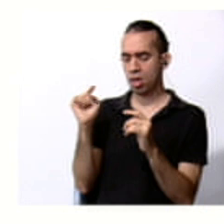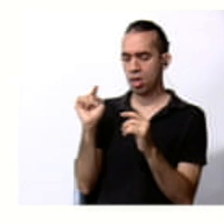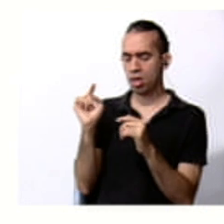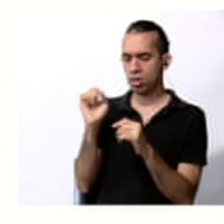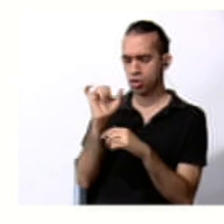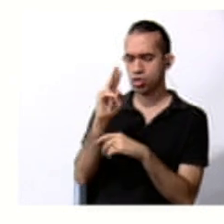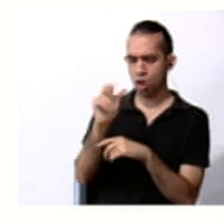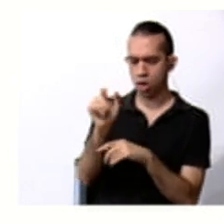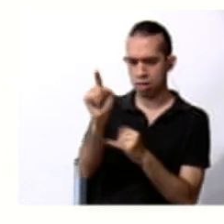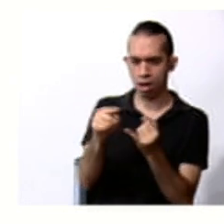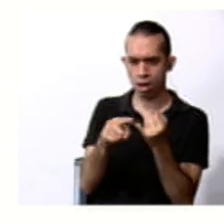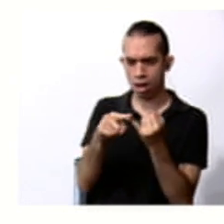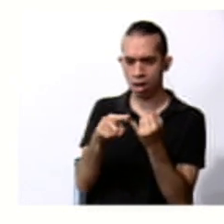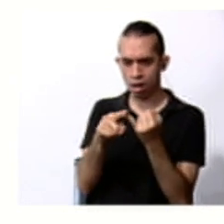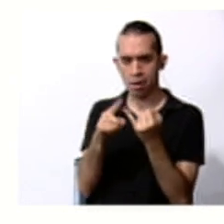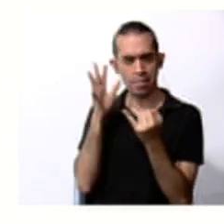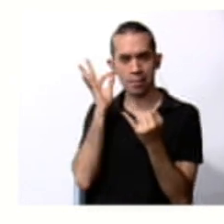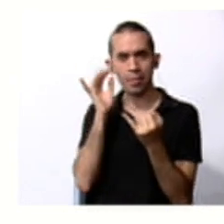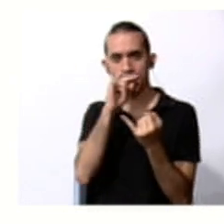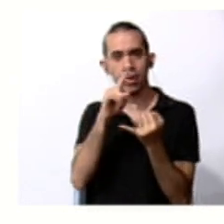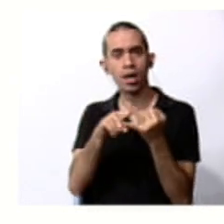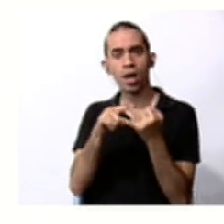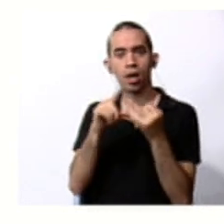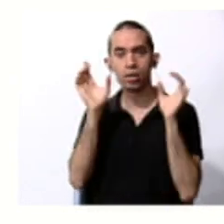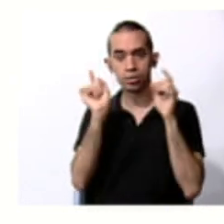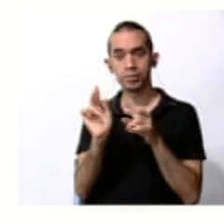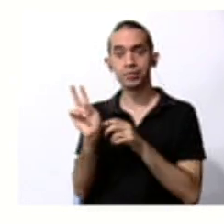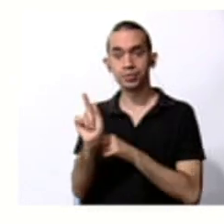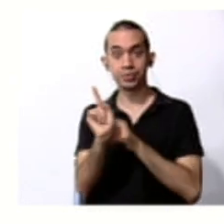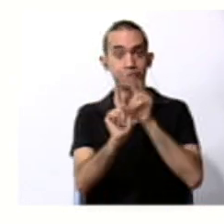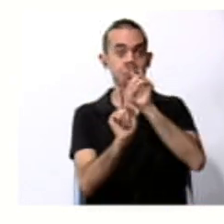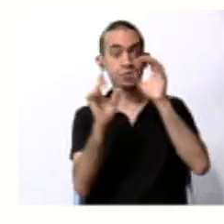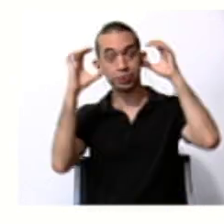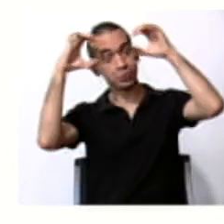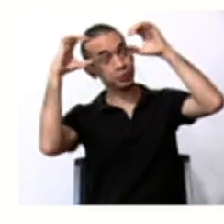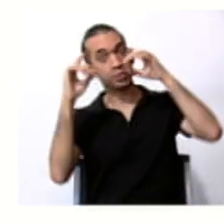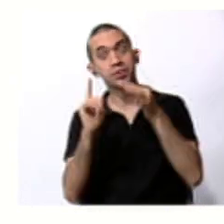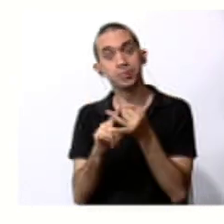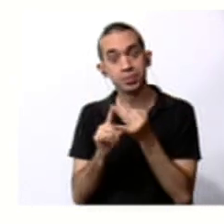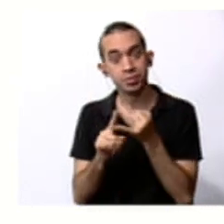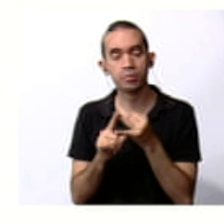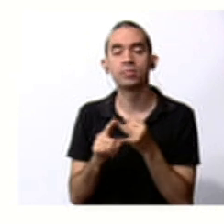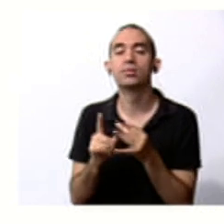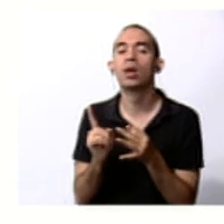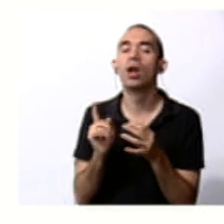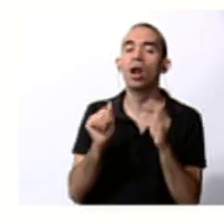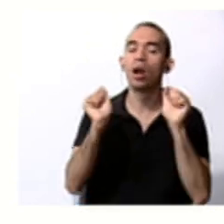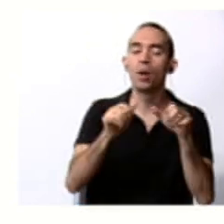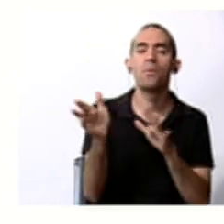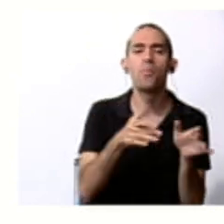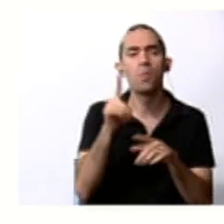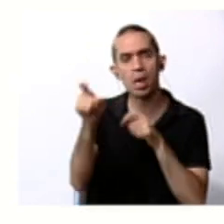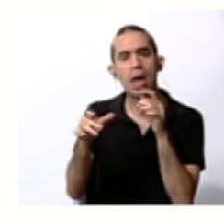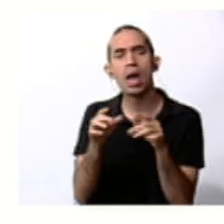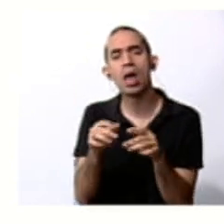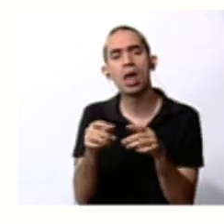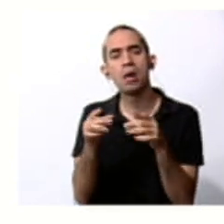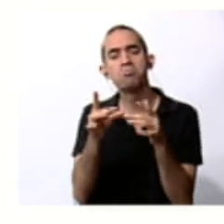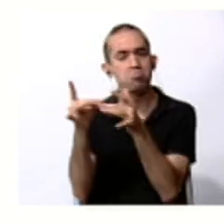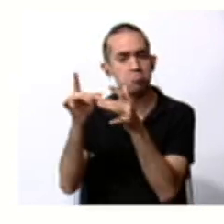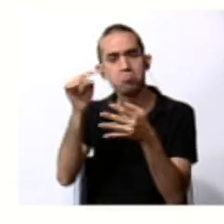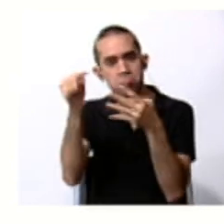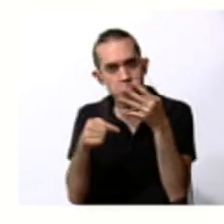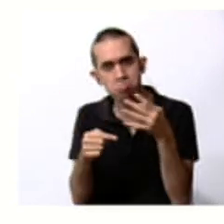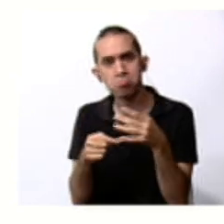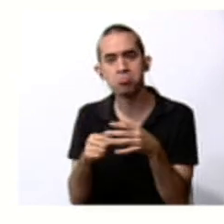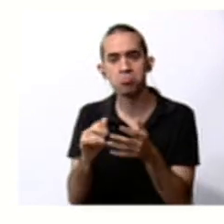Zonia, Quapper. Yes, can you name some common characteristics of animals or objects? Yes, the cow